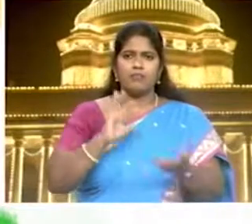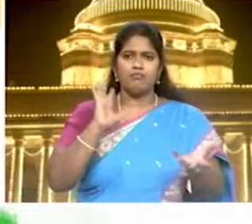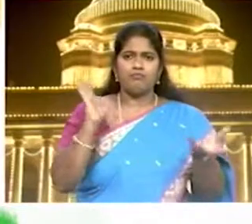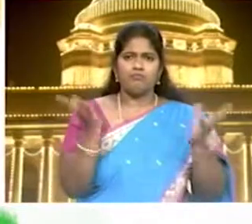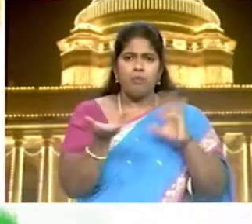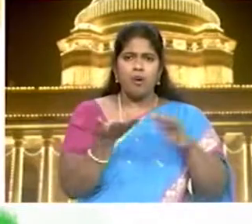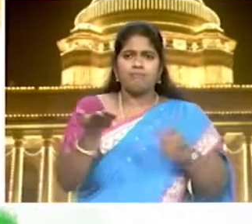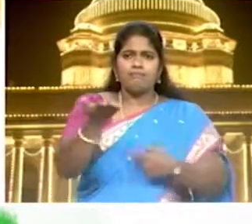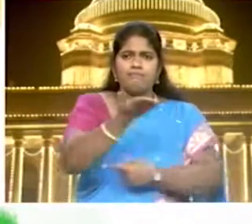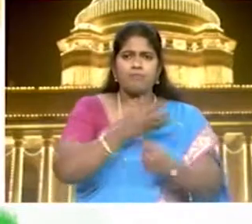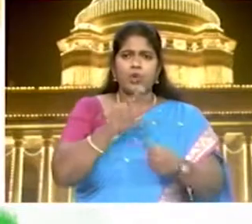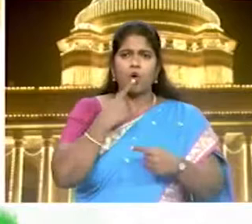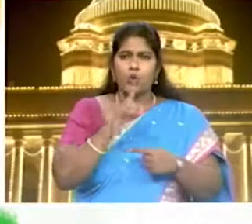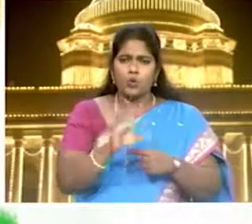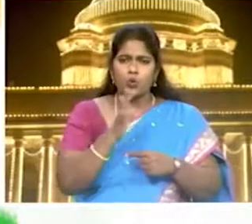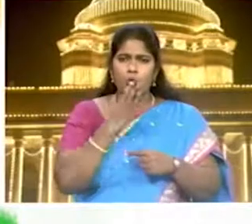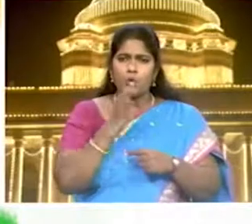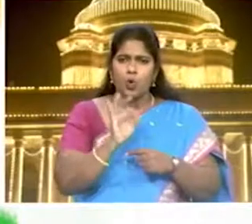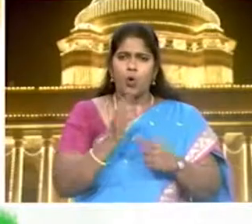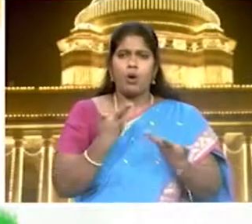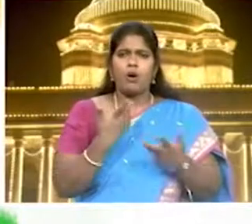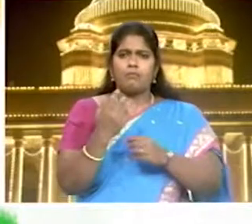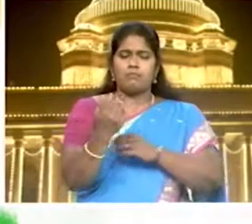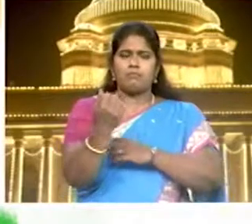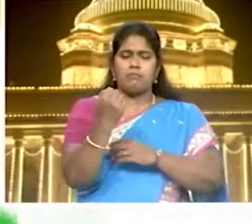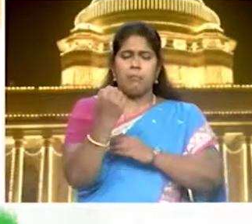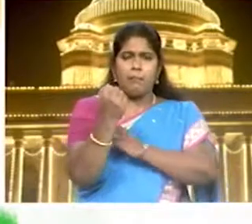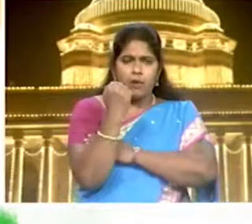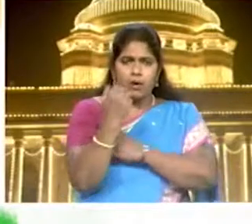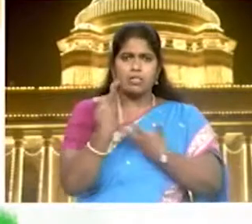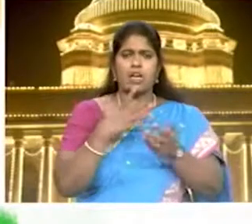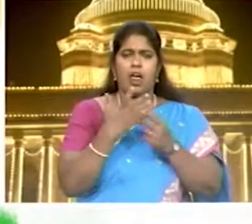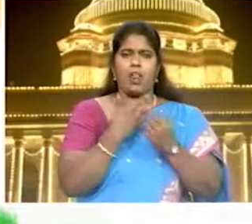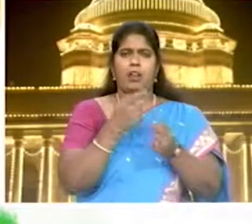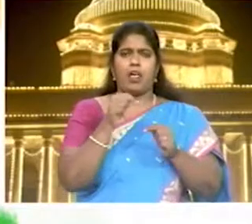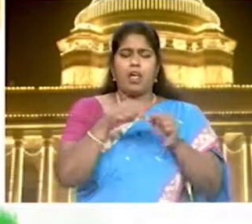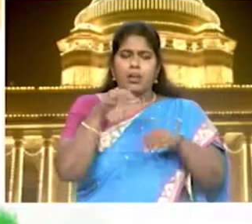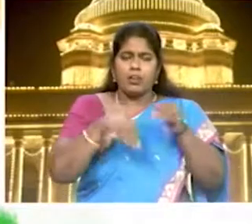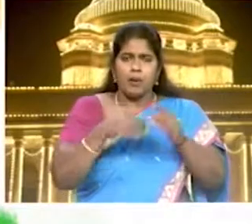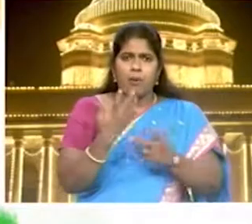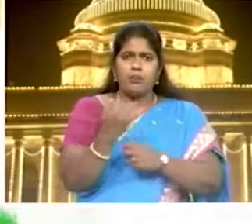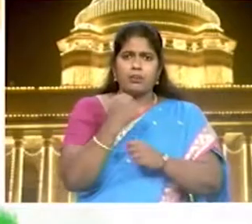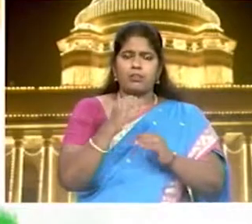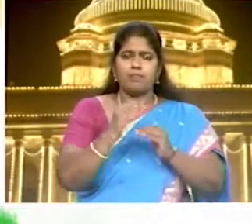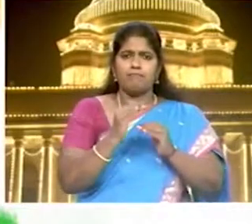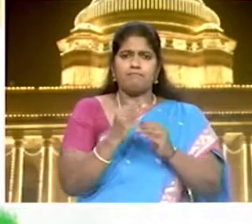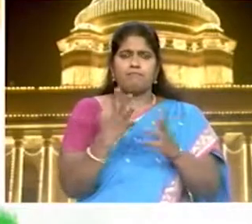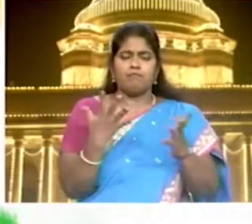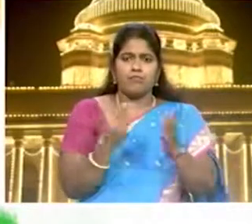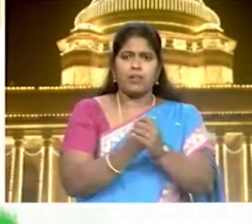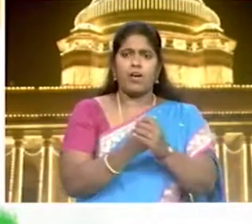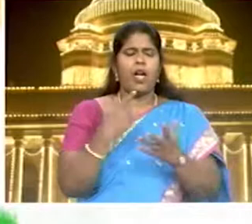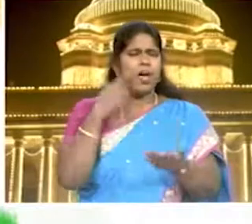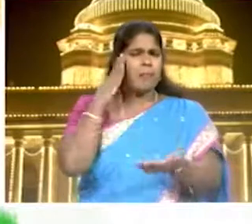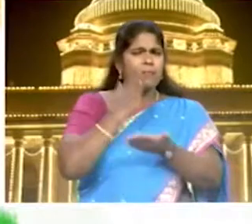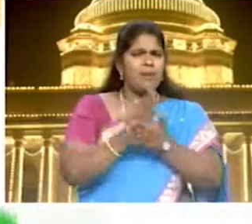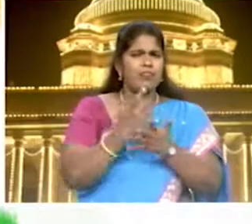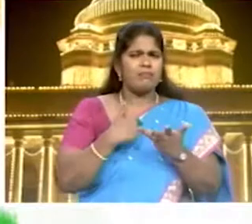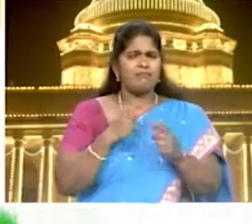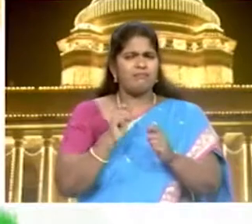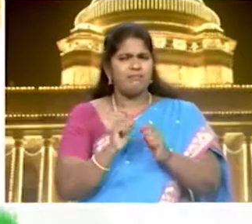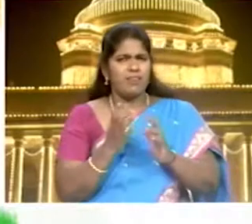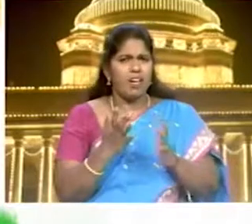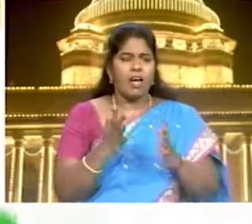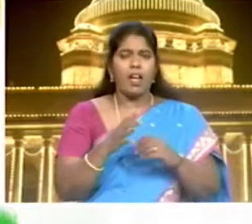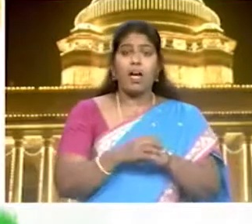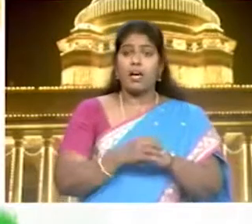the true potential of democracy. I believe this was not a coincidence. At the